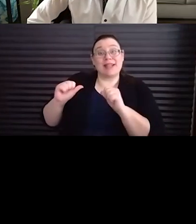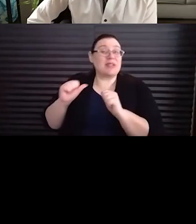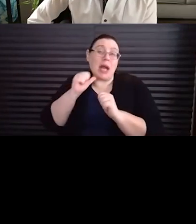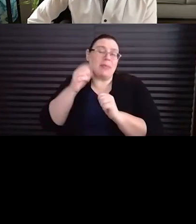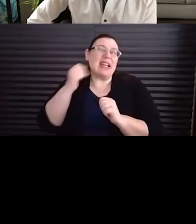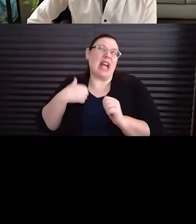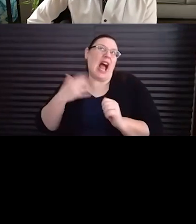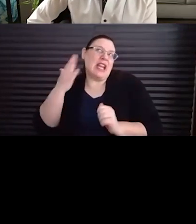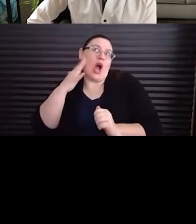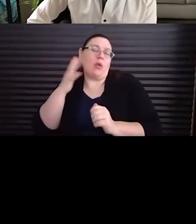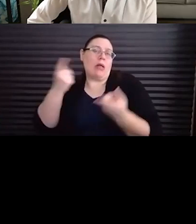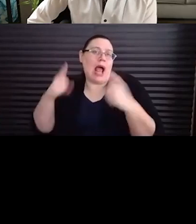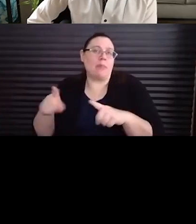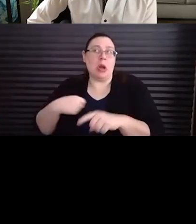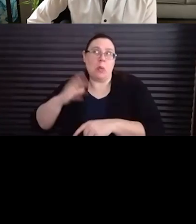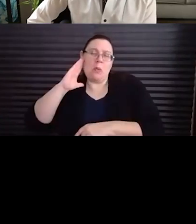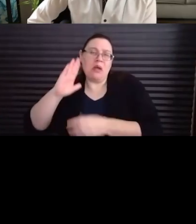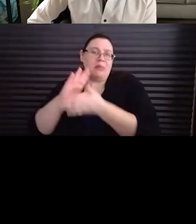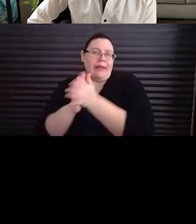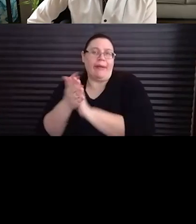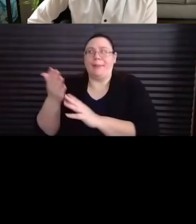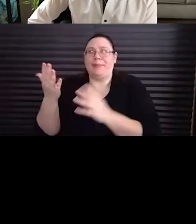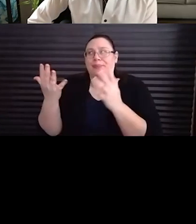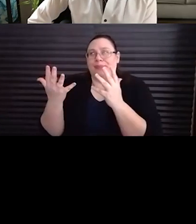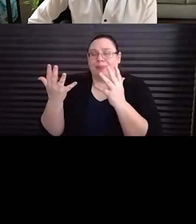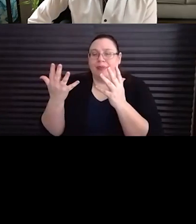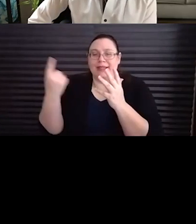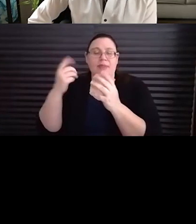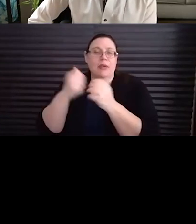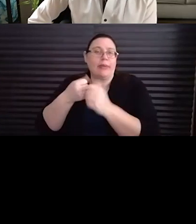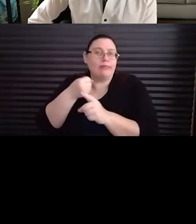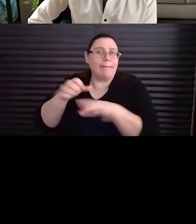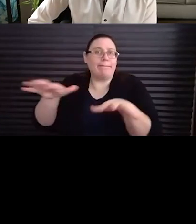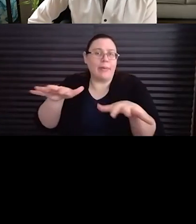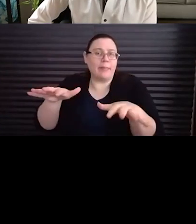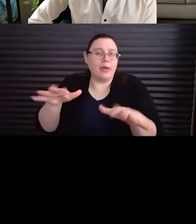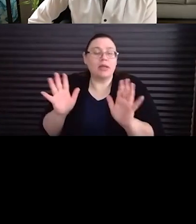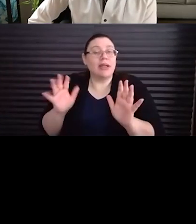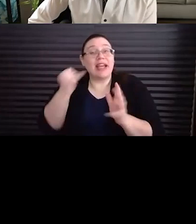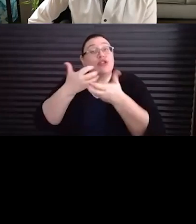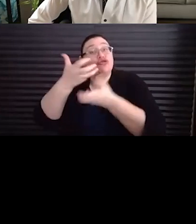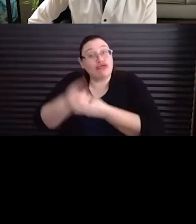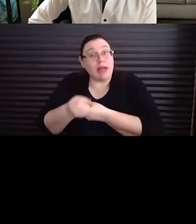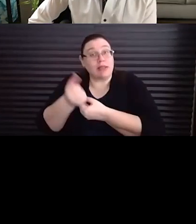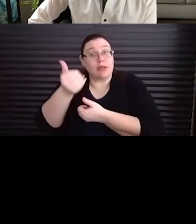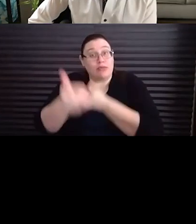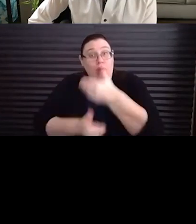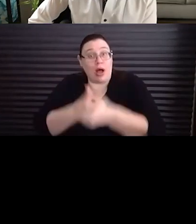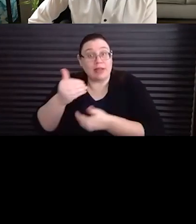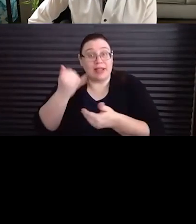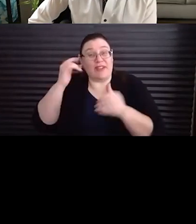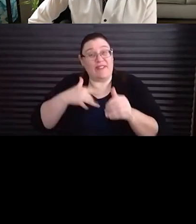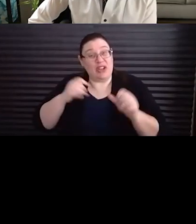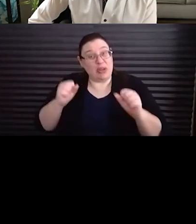know when it was going to actually become, you know, like something that had results with it. But I think if you trust the process, if you feel like you can just keep